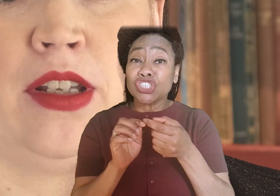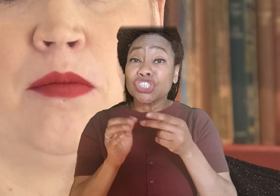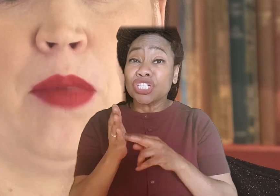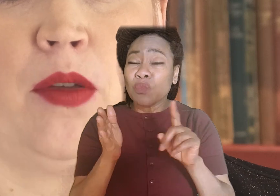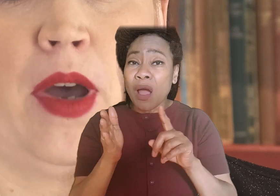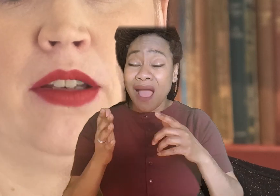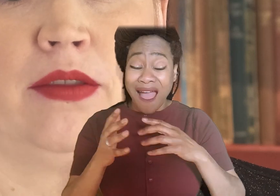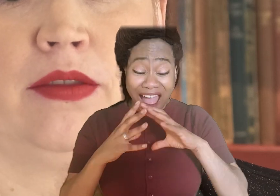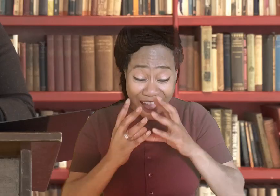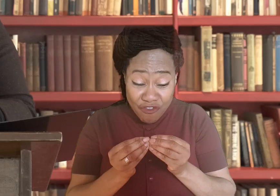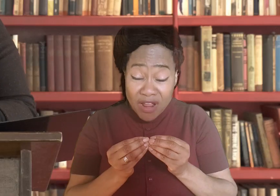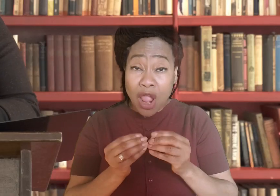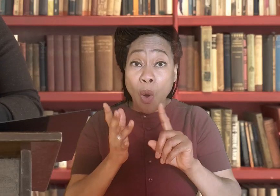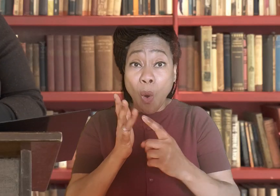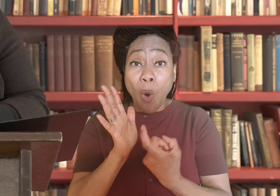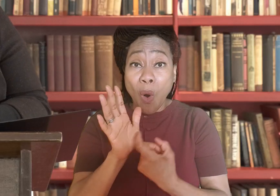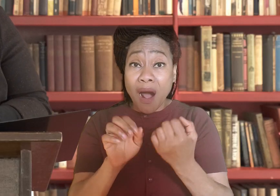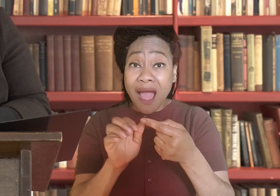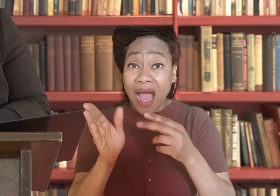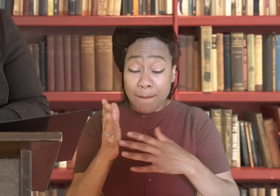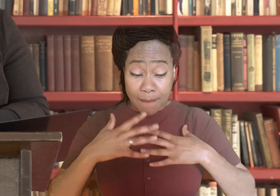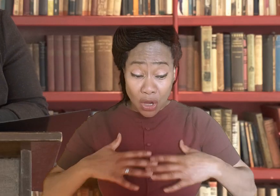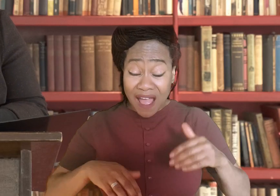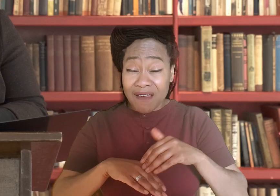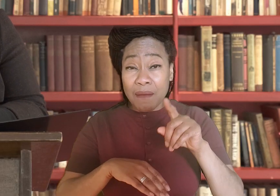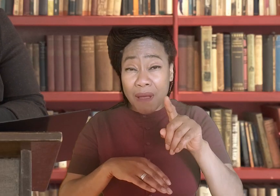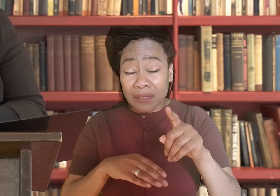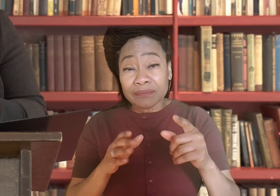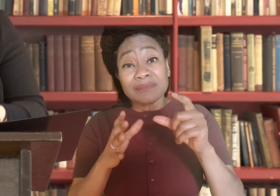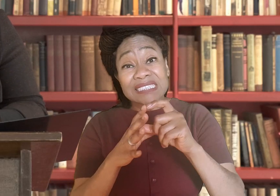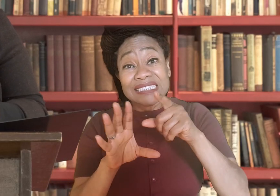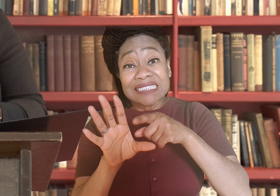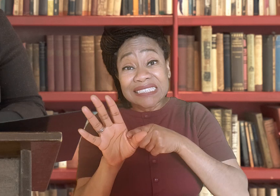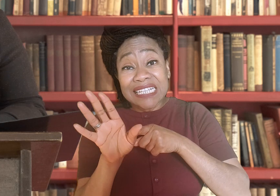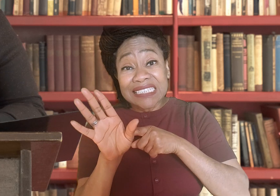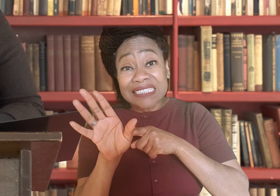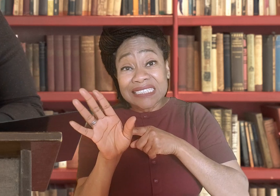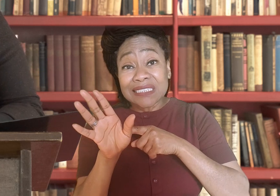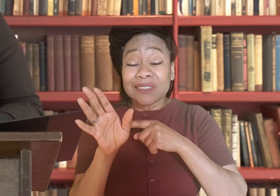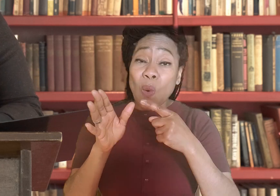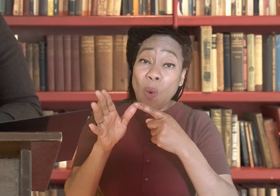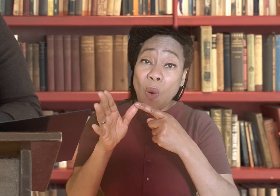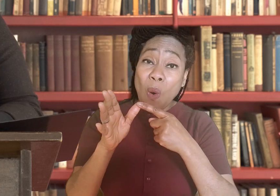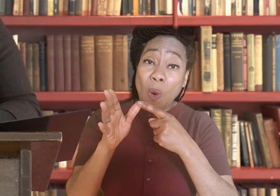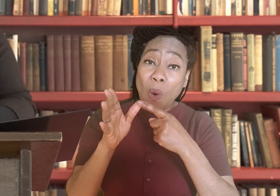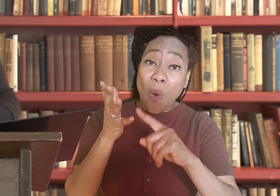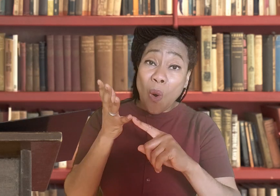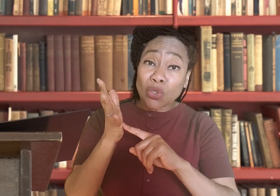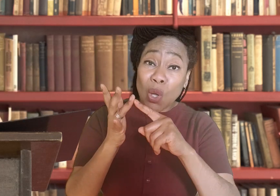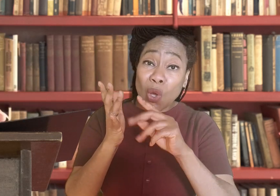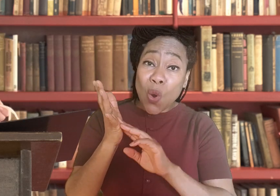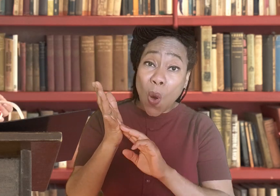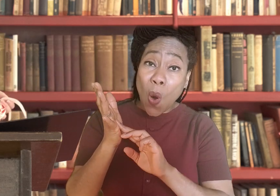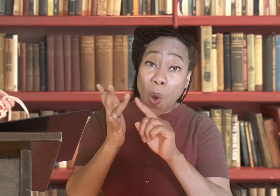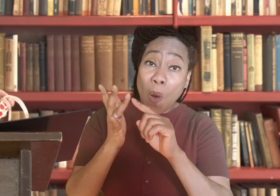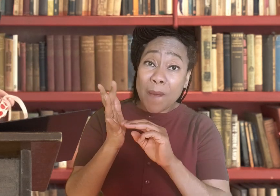the body, by the way. And then there's dysautonomia and MCAS. Dysautonomia is the autonomic system not working properly.